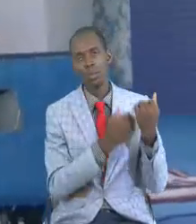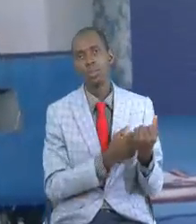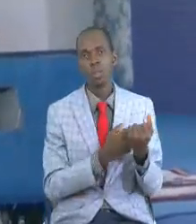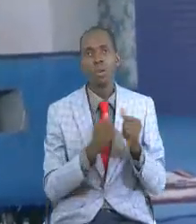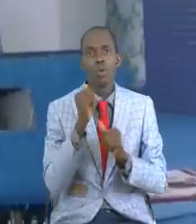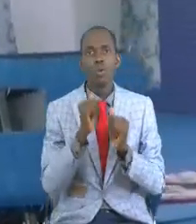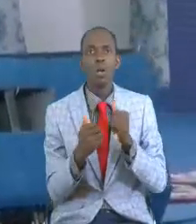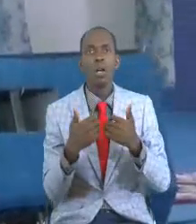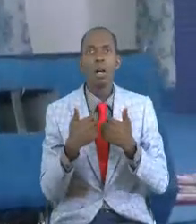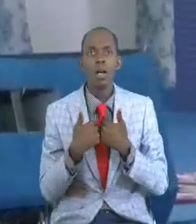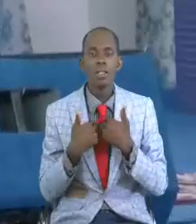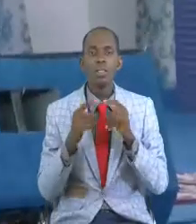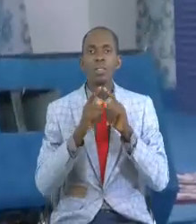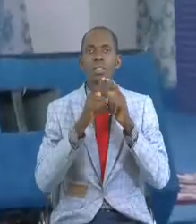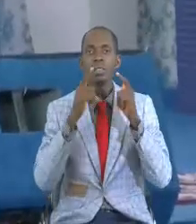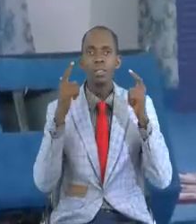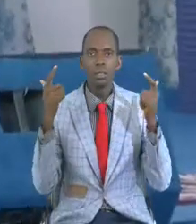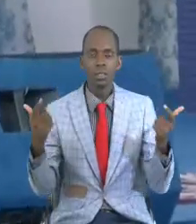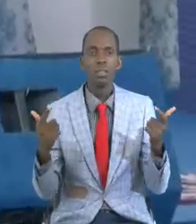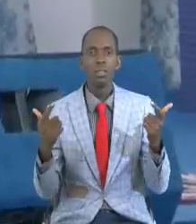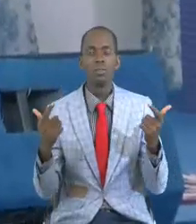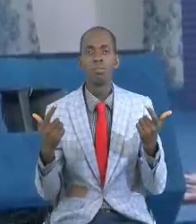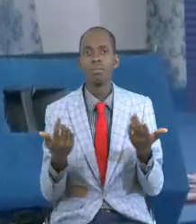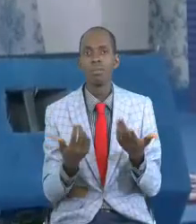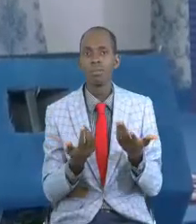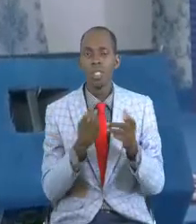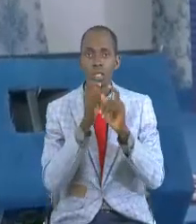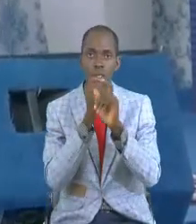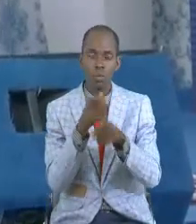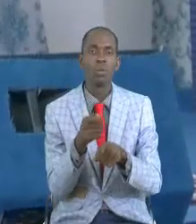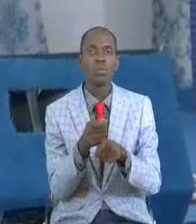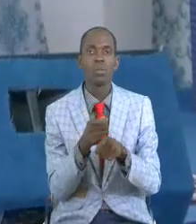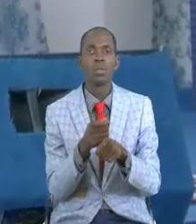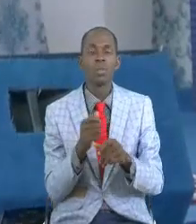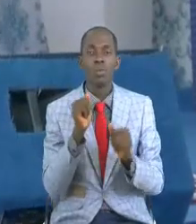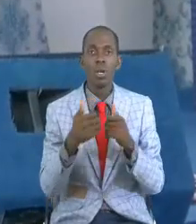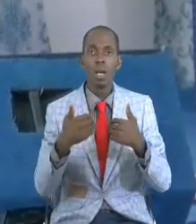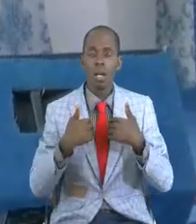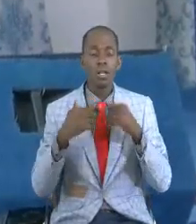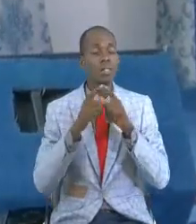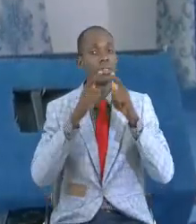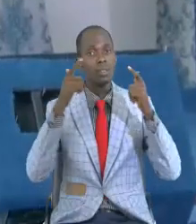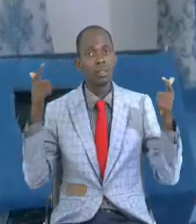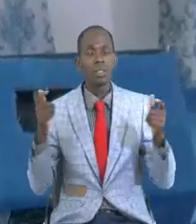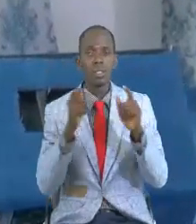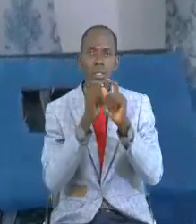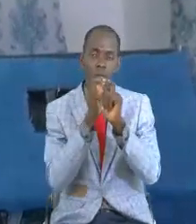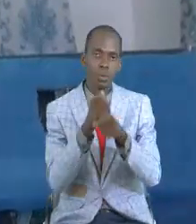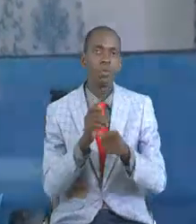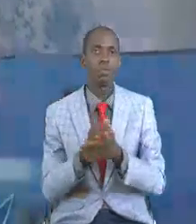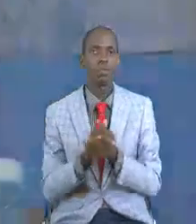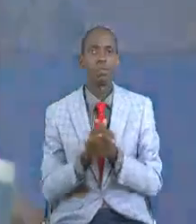has great recompense of reward. Great recompense of reward. You